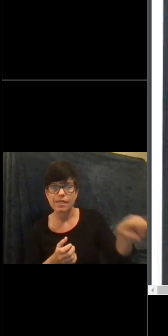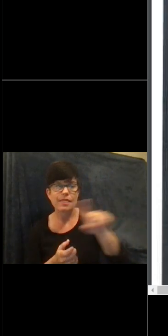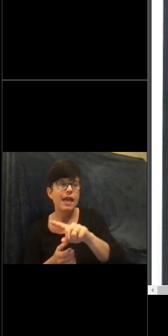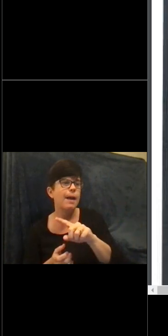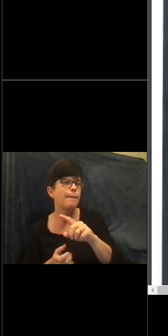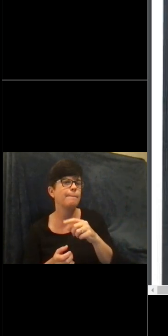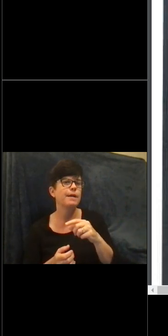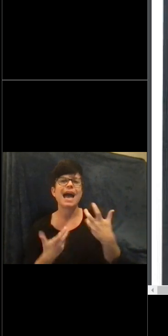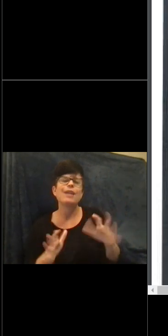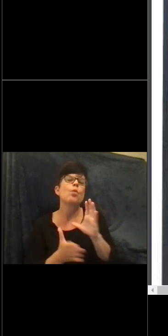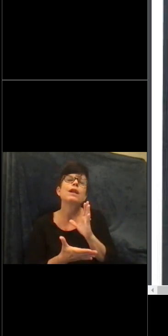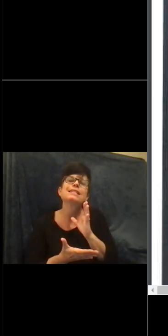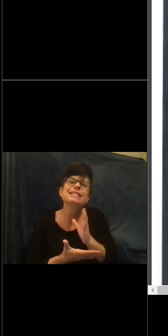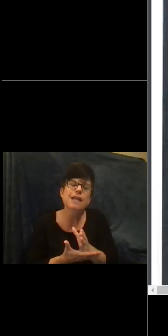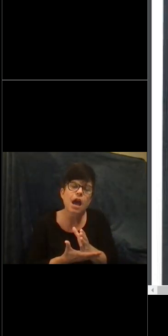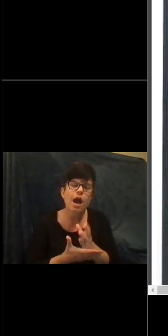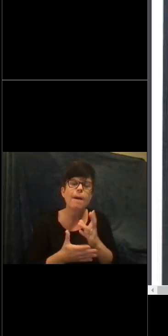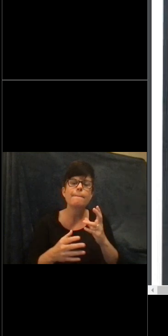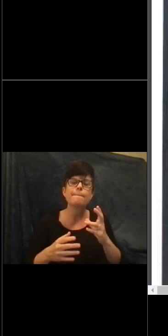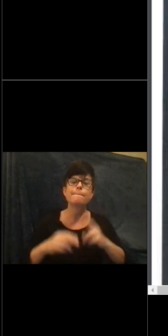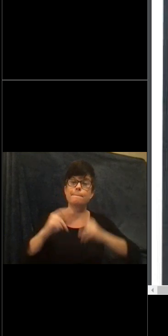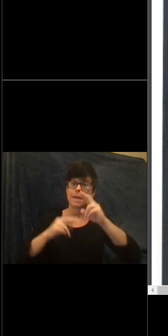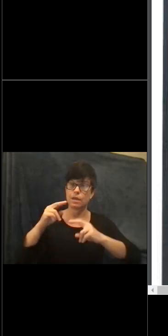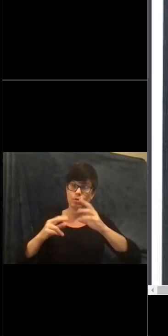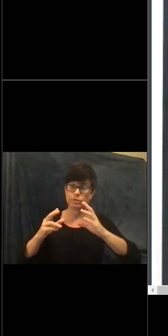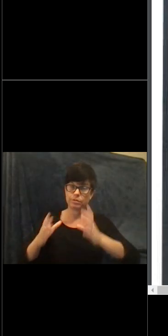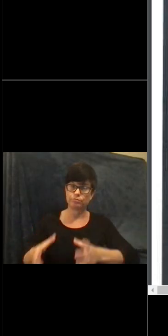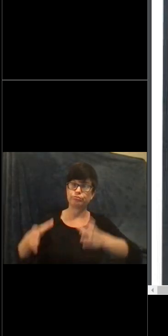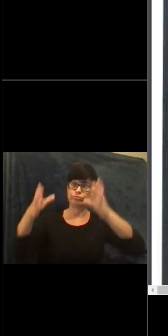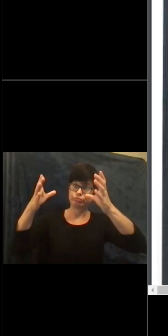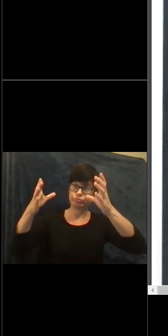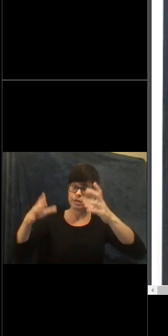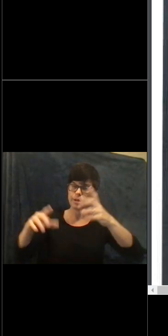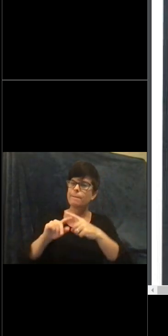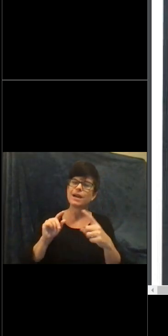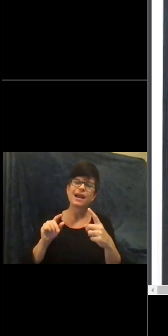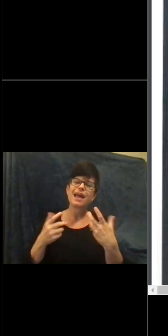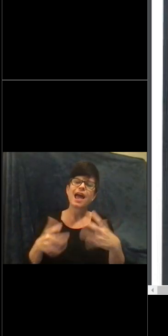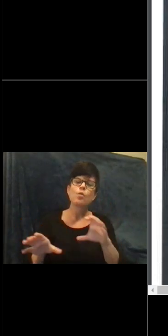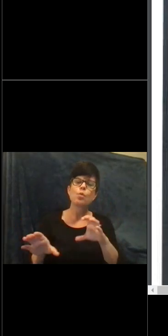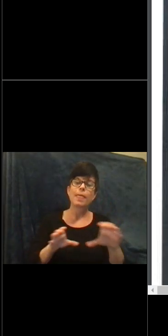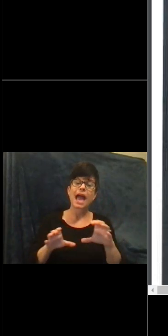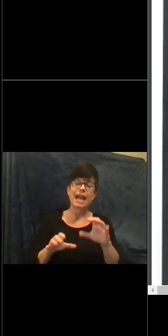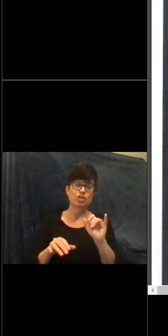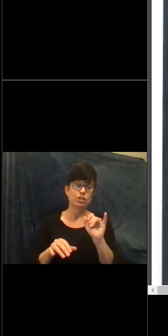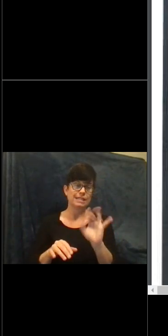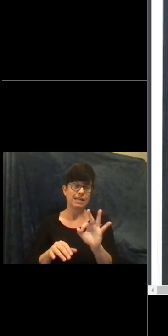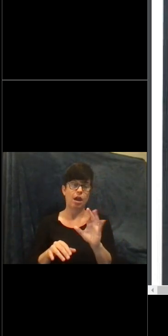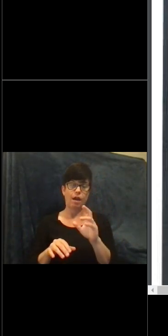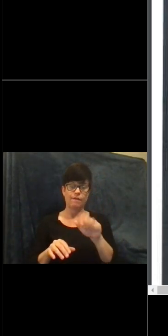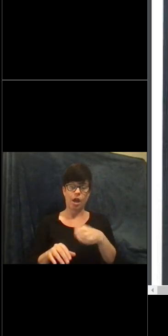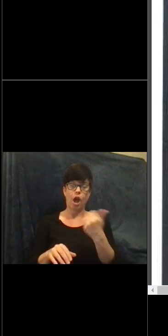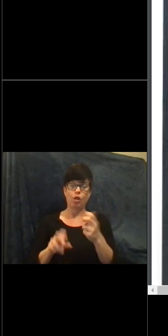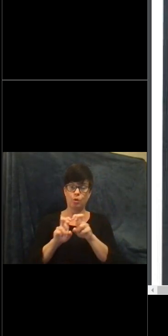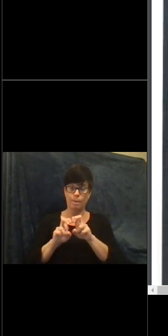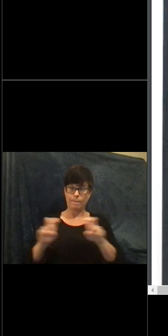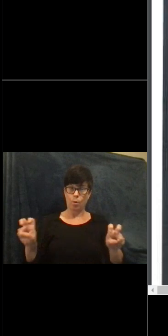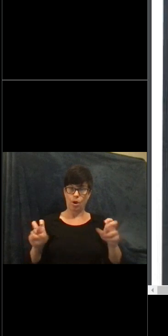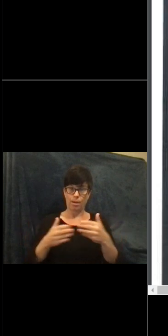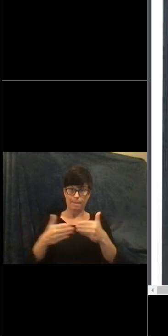stop anything, but I don't want the actions of our predecessors to identify who we are. And so that's why I think